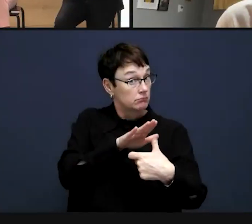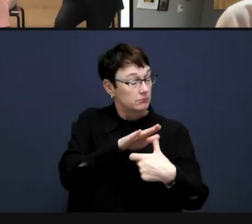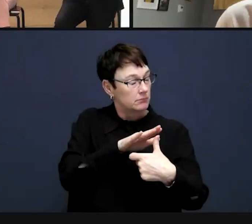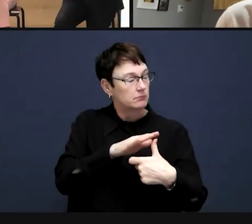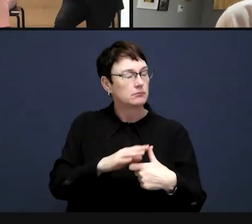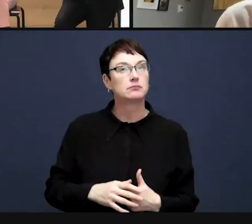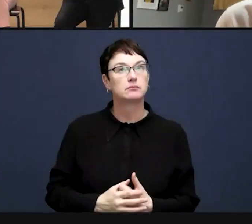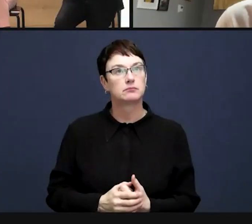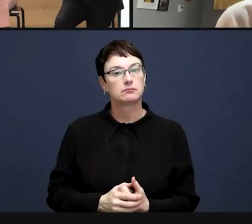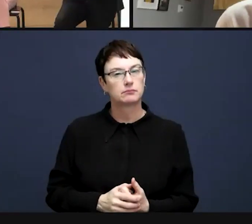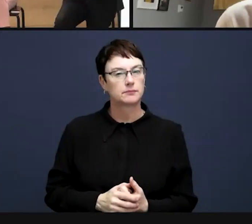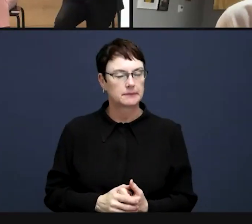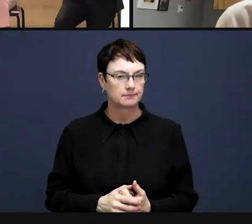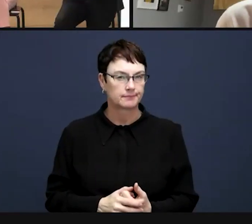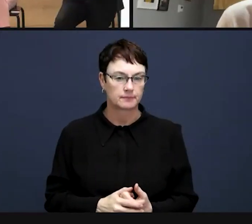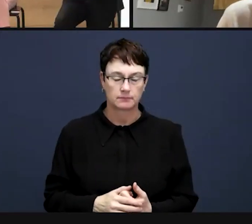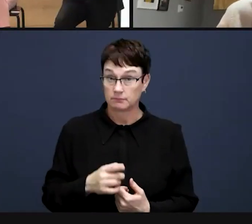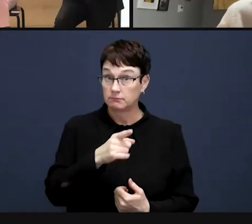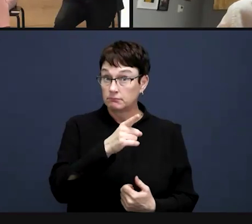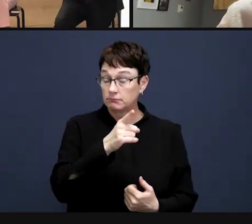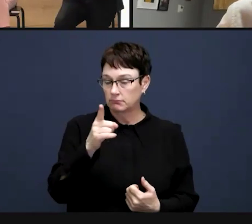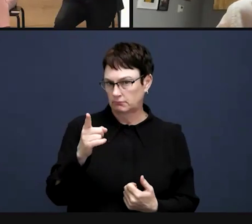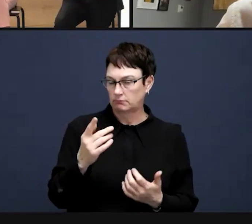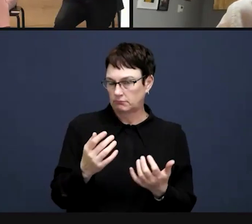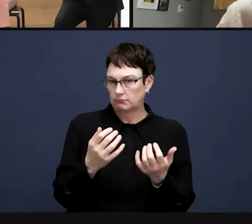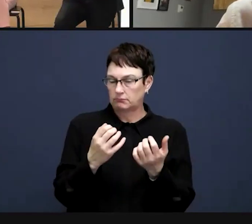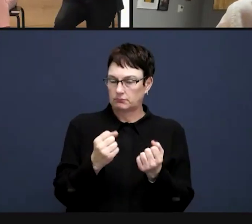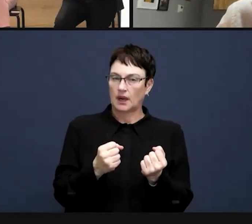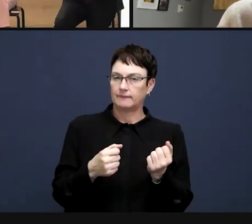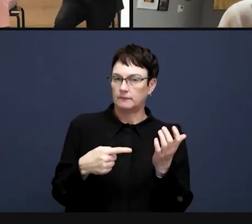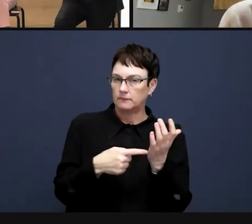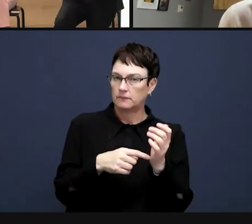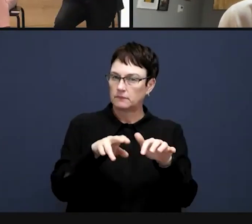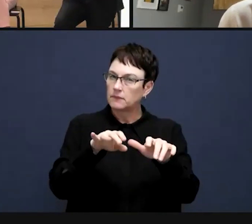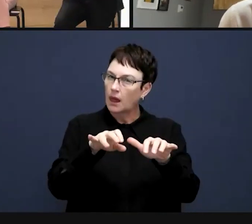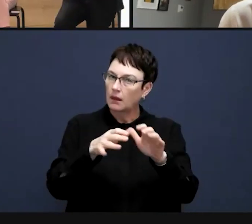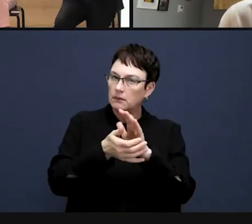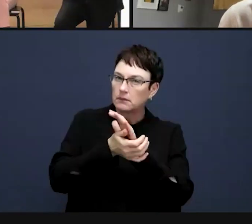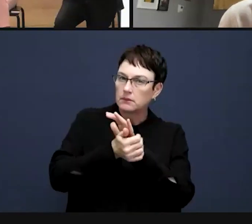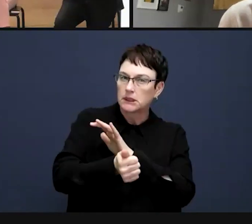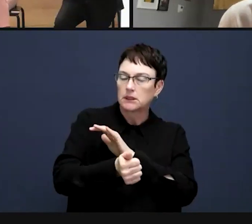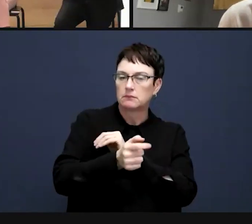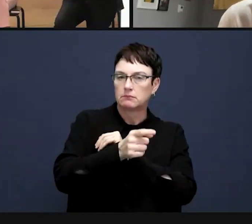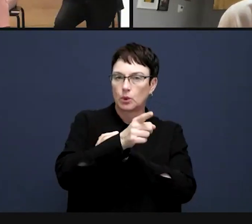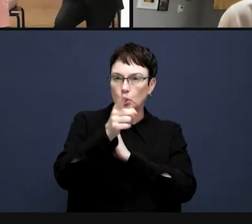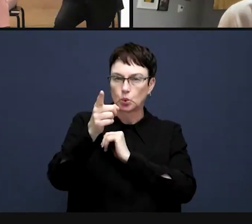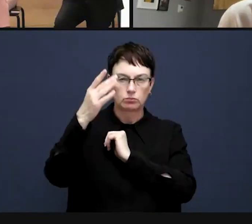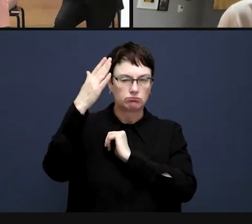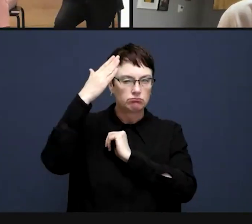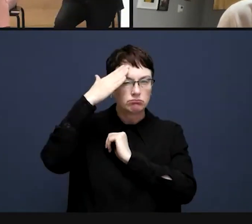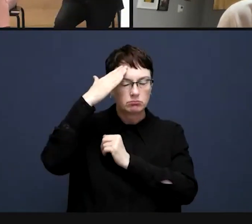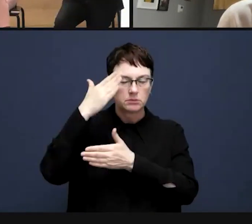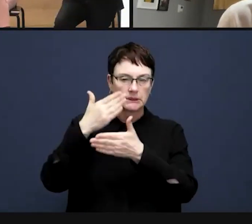have some skills, technical skills, and you know the world of disability, how long